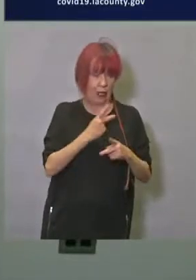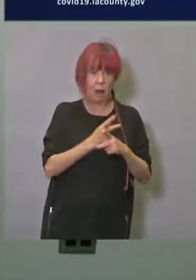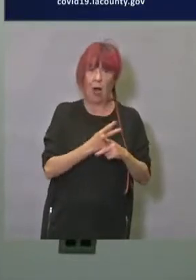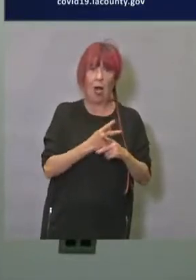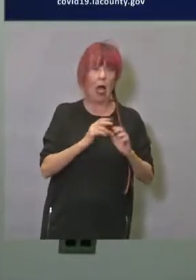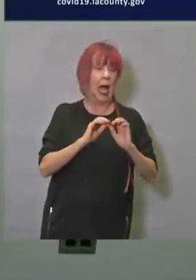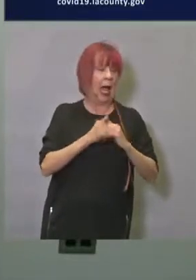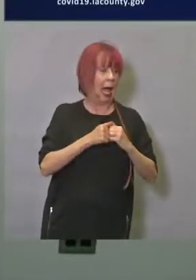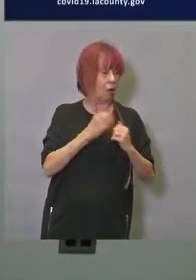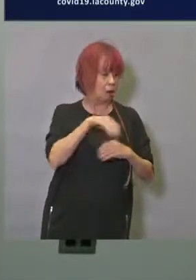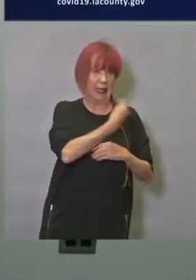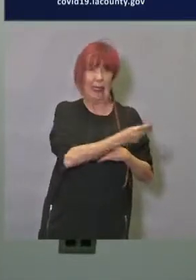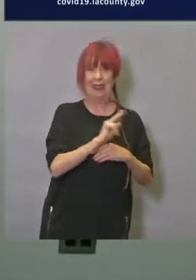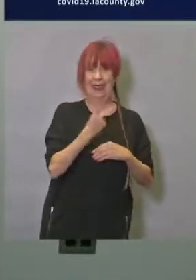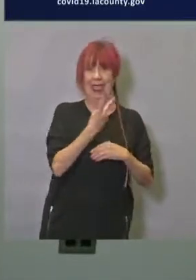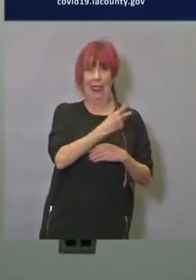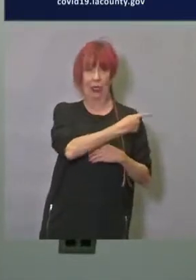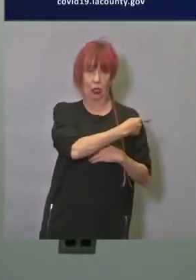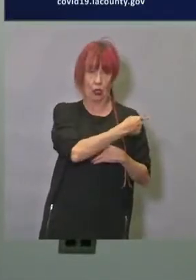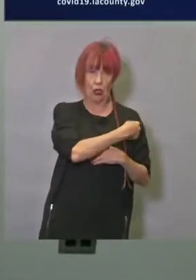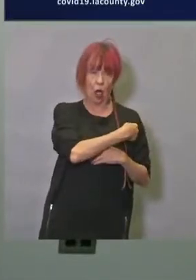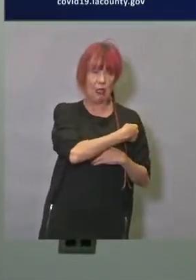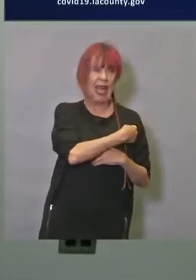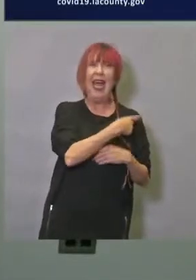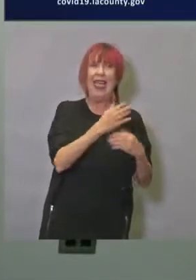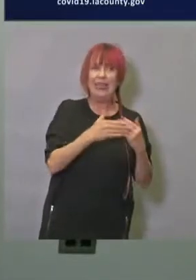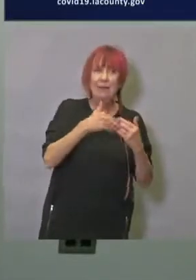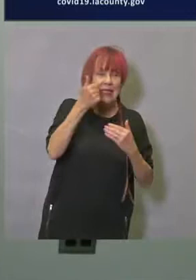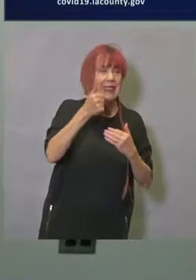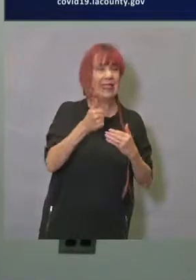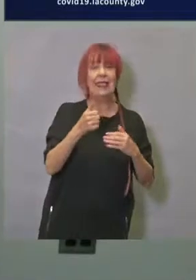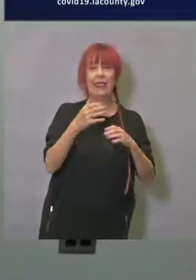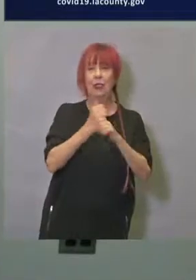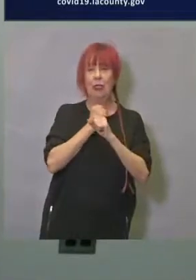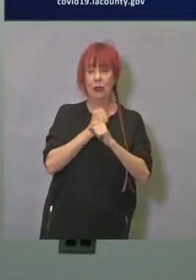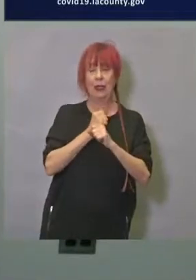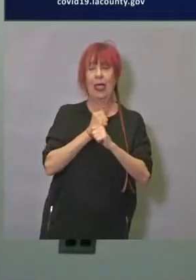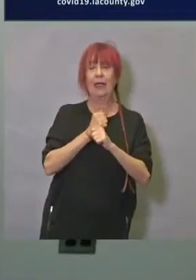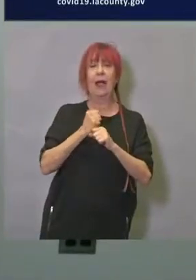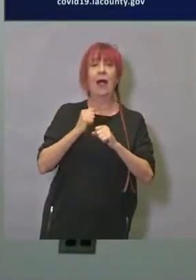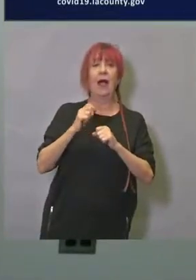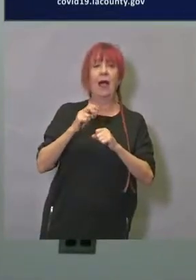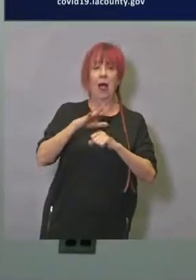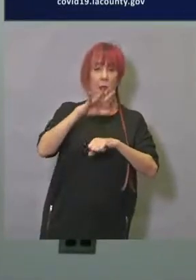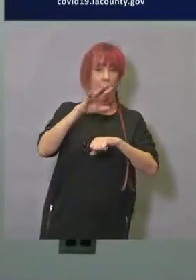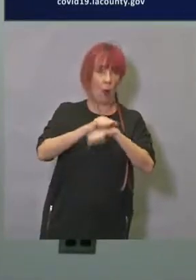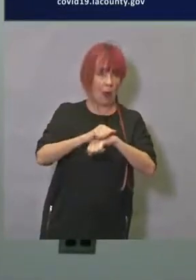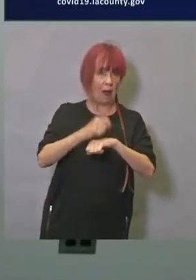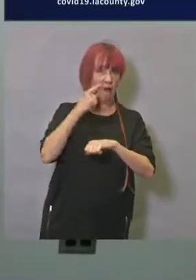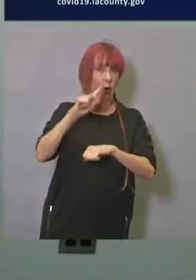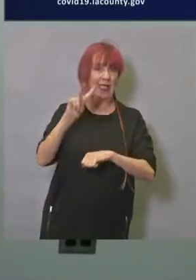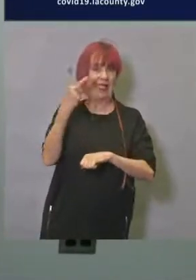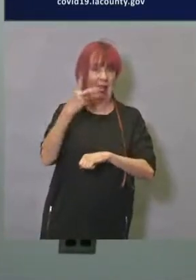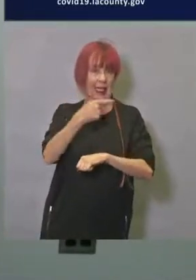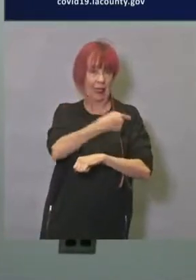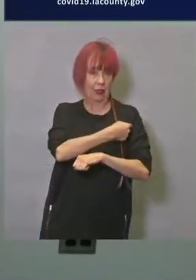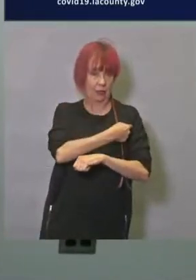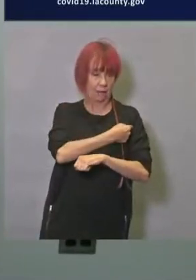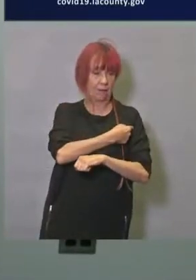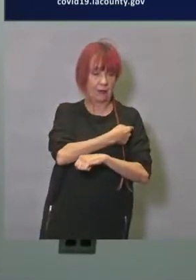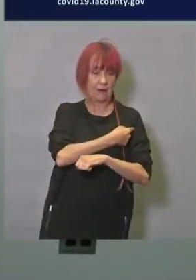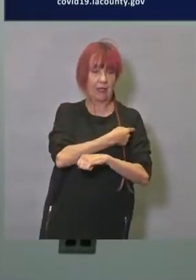lot easier when you make your first dose appointment, like everybody does here in LA County. You get automatically a second dose